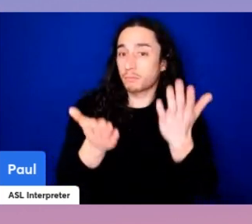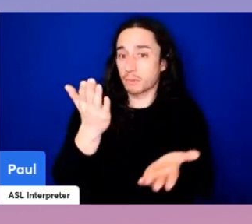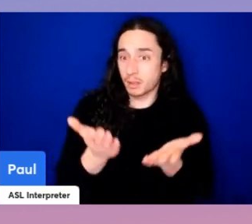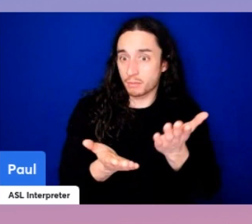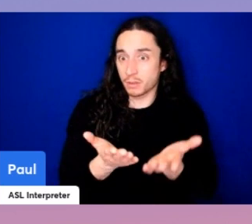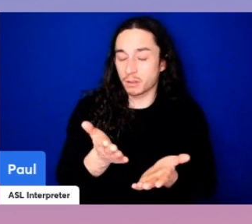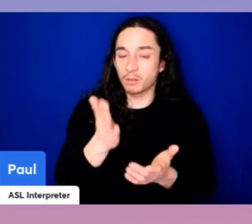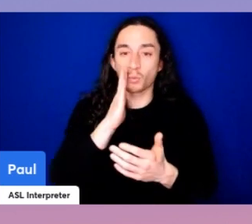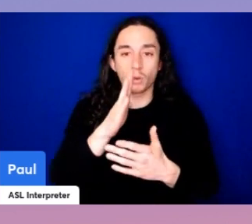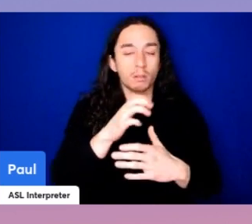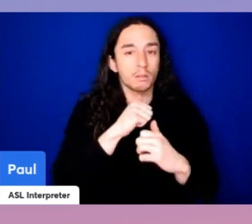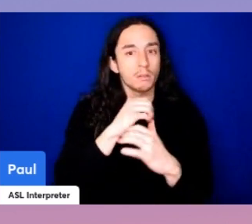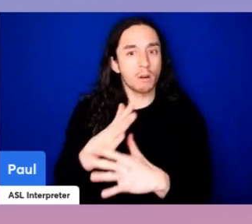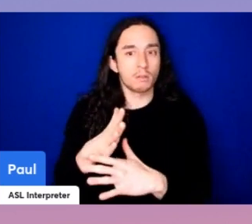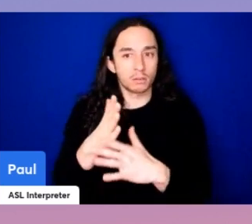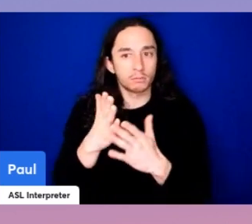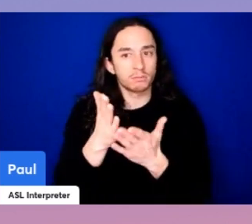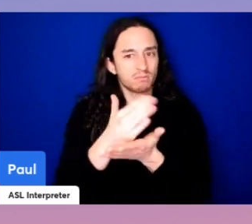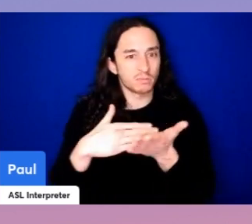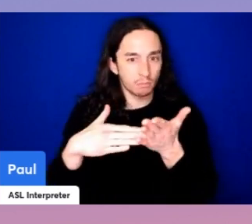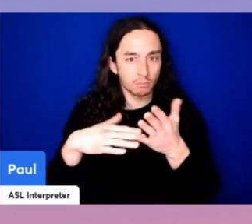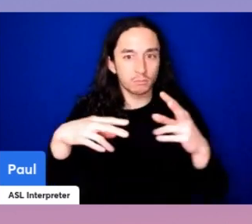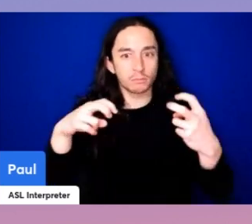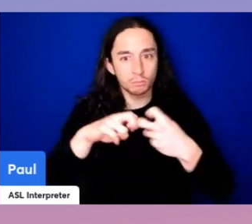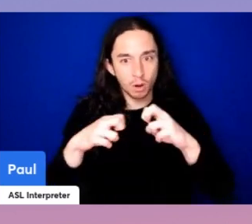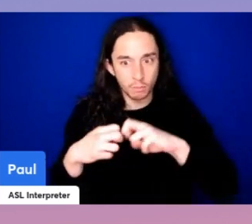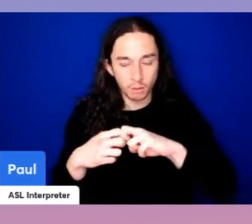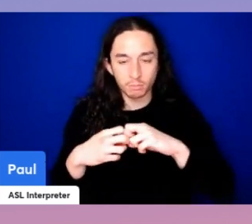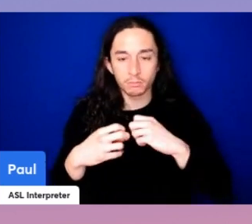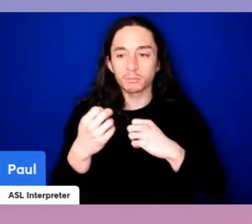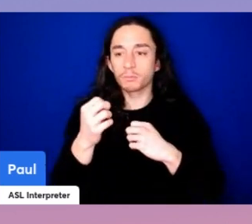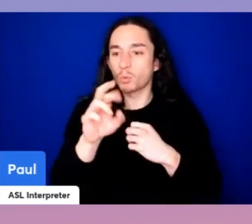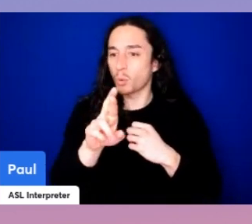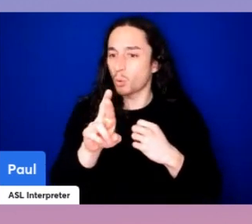some problems or some conflicts.